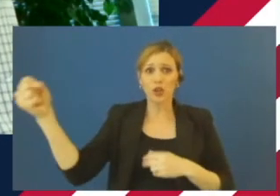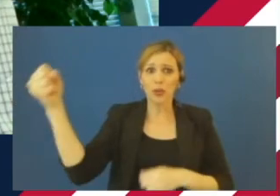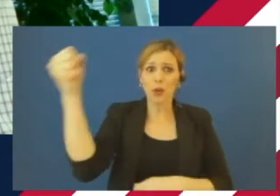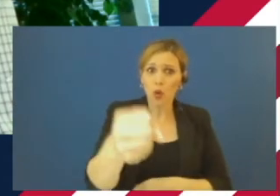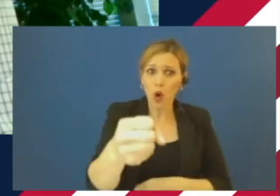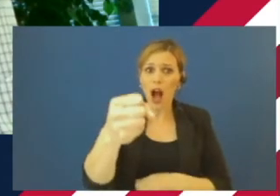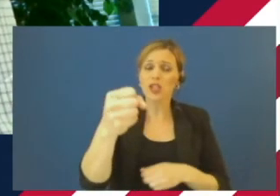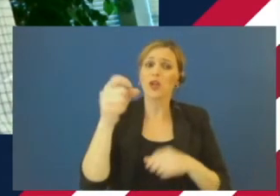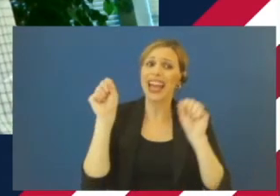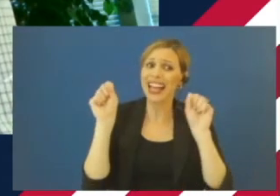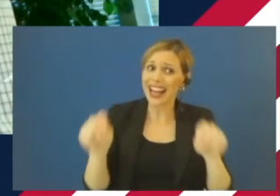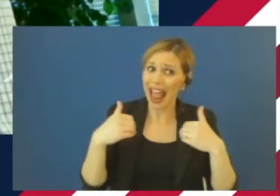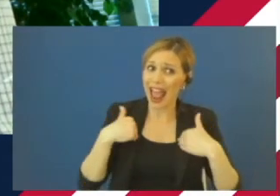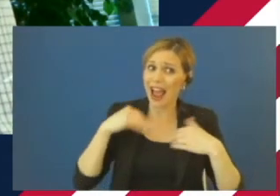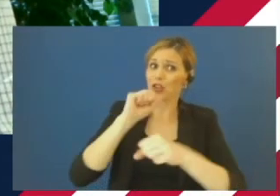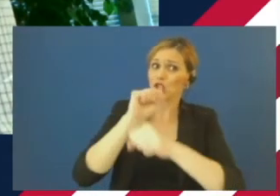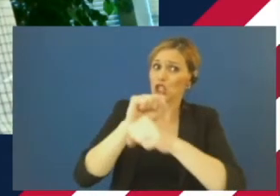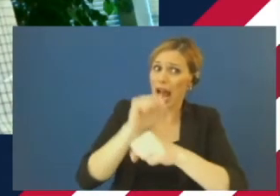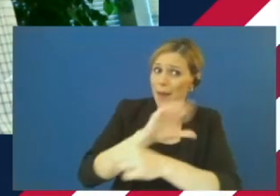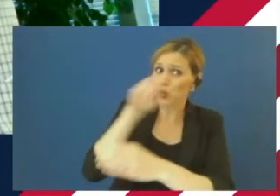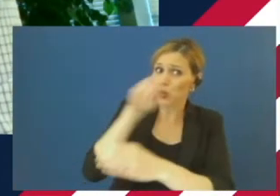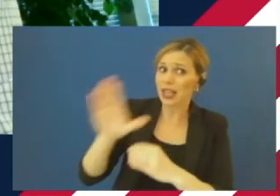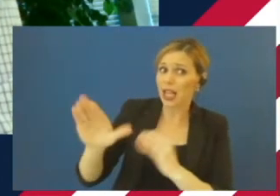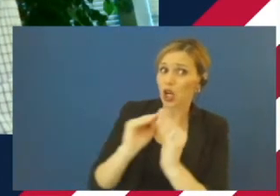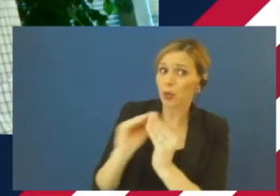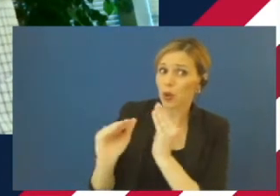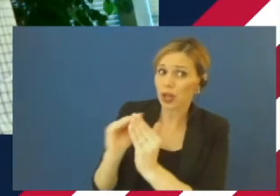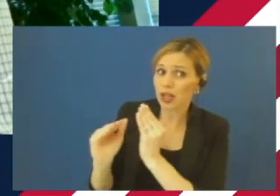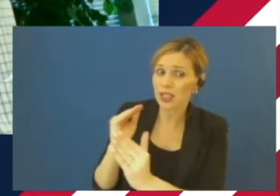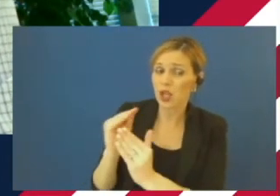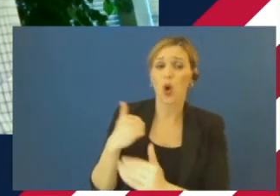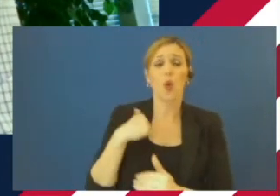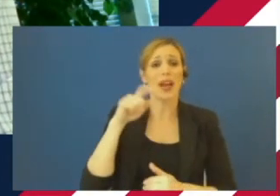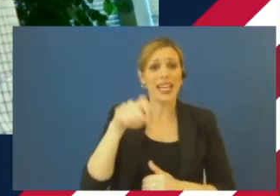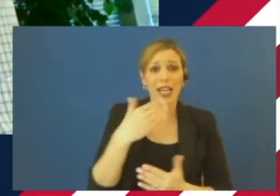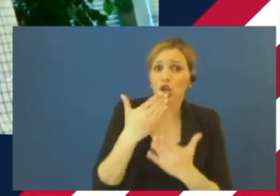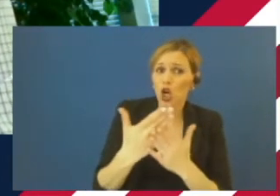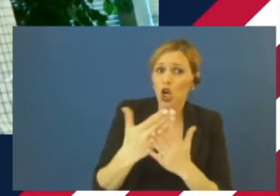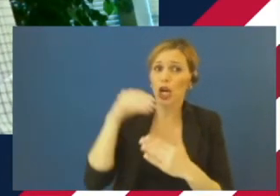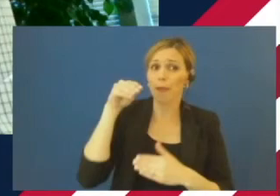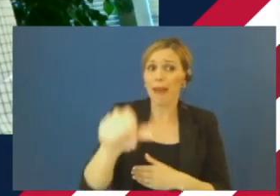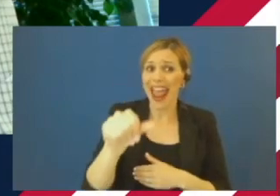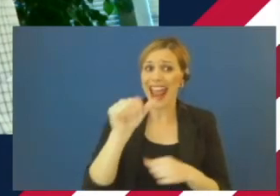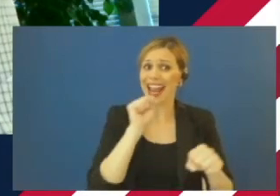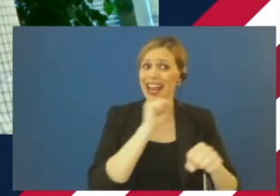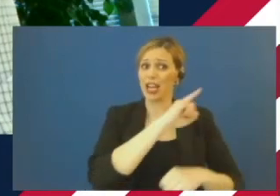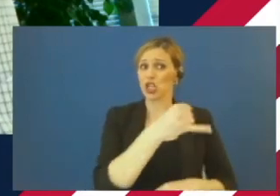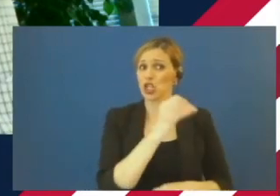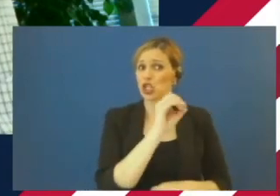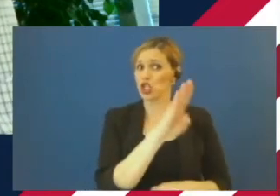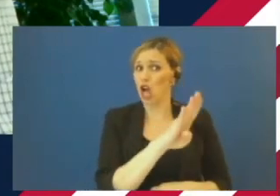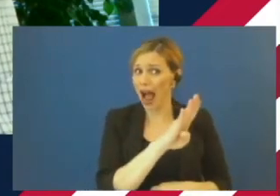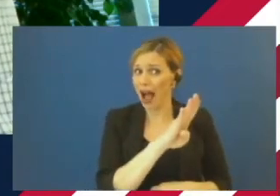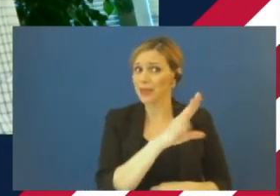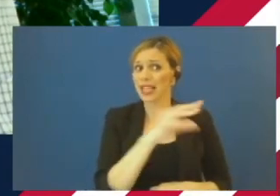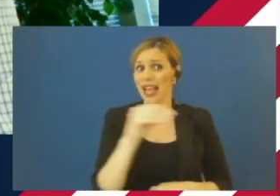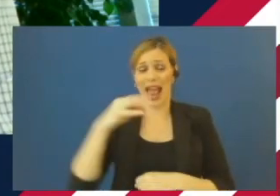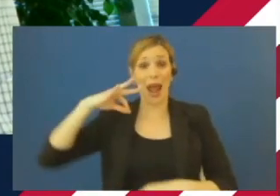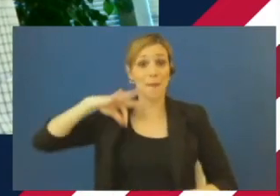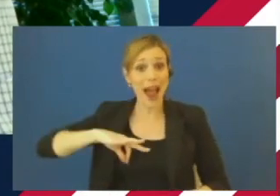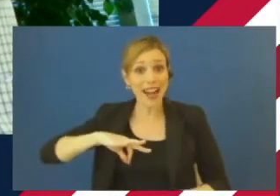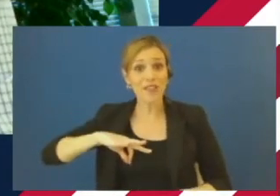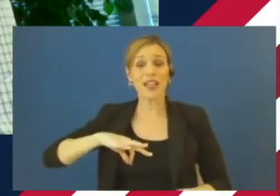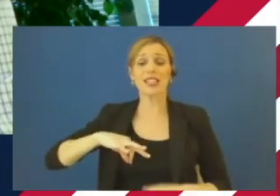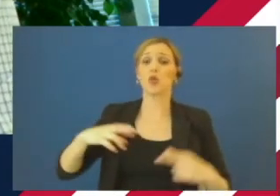to put people through apprenticeship programs with good paying jobs and benefits and retirement security and healthcare on the